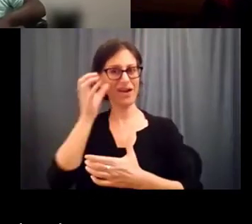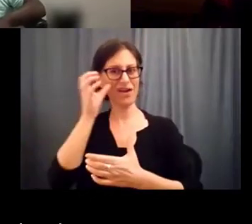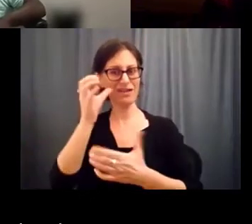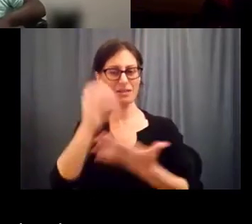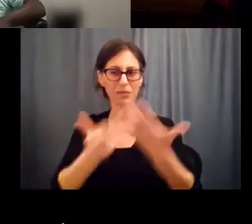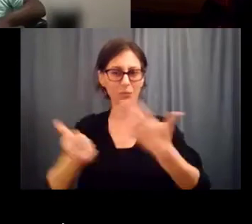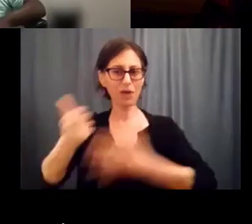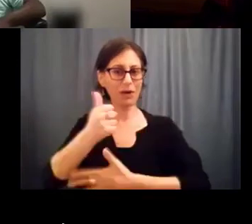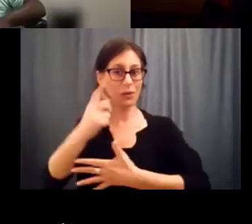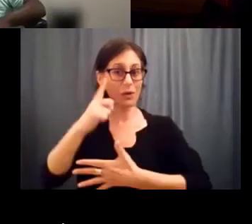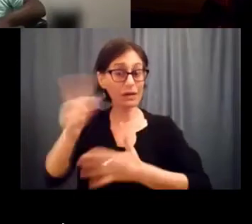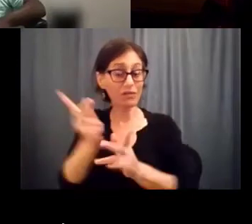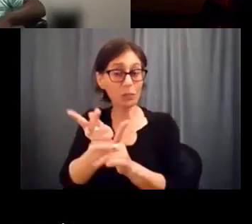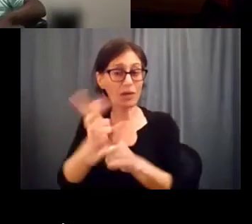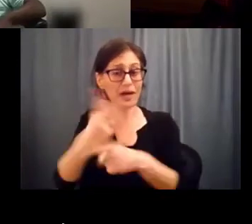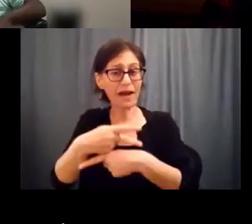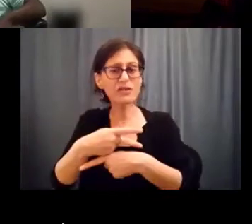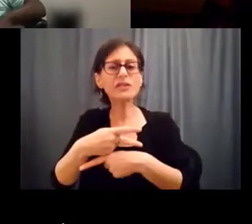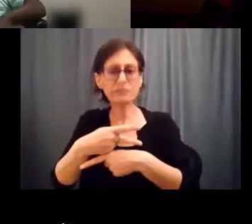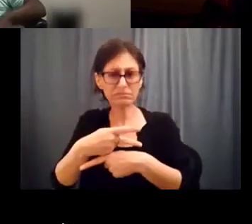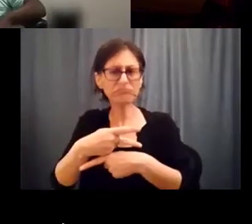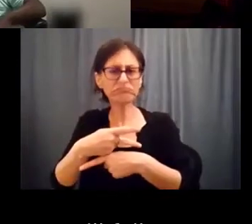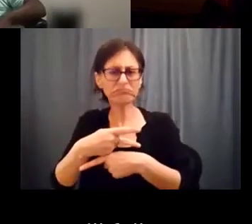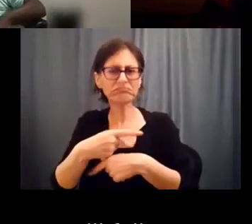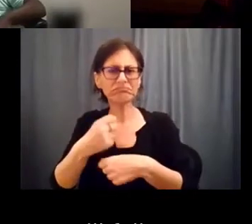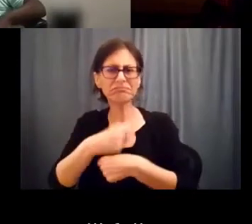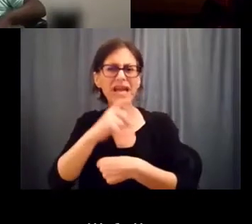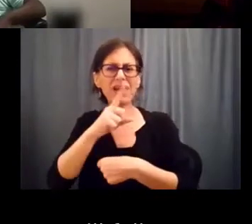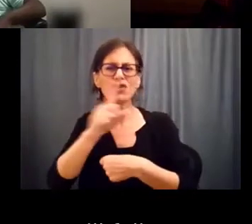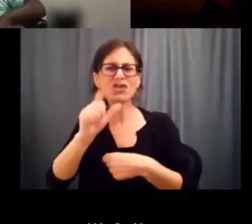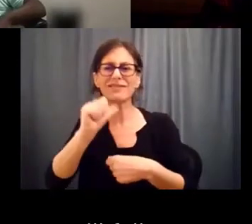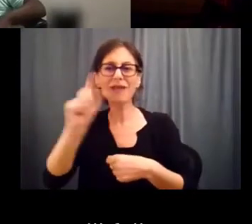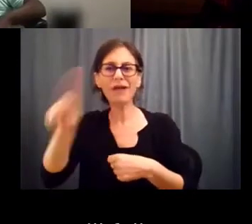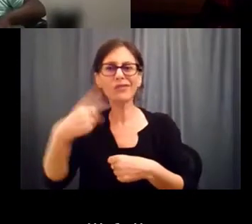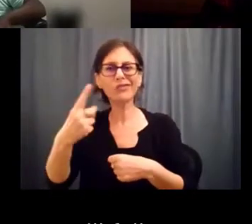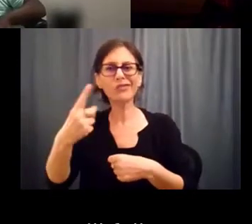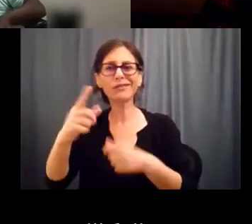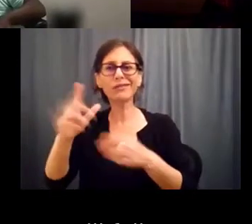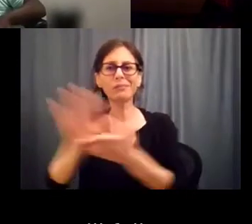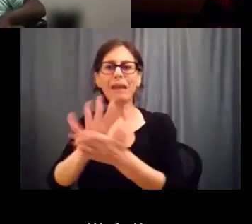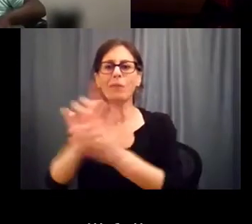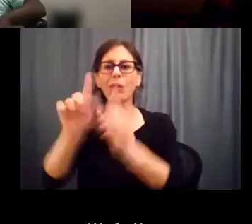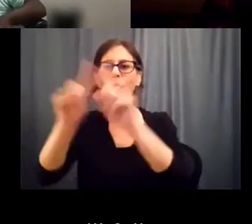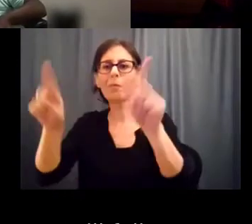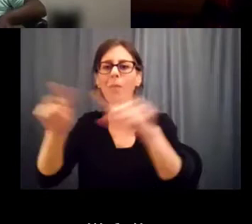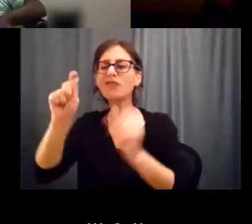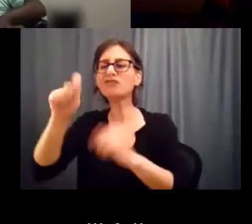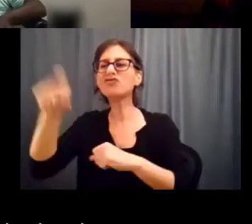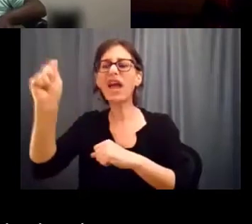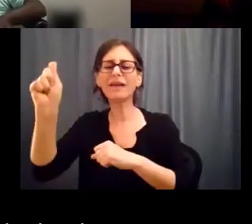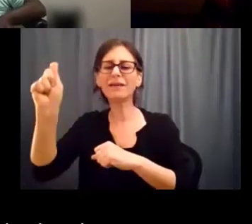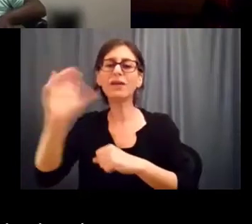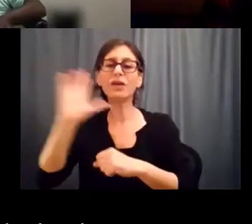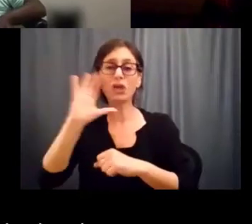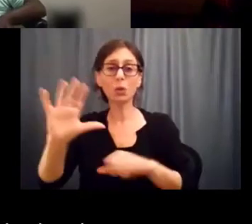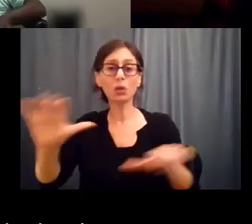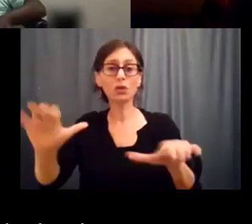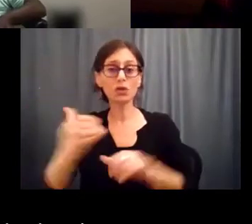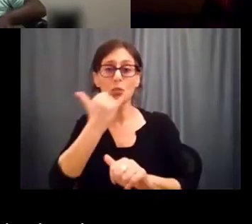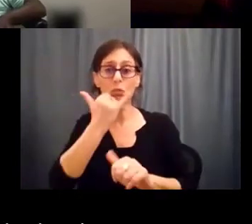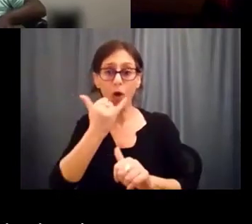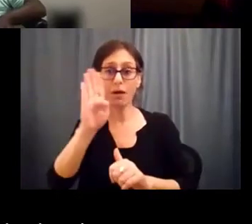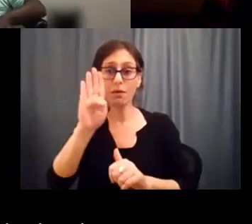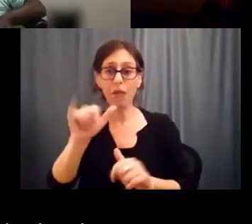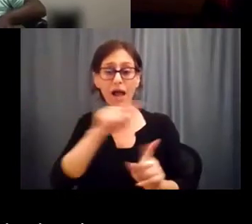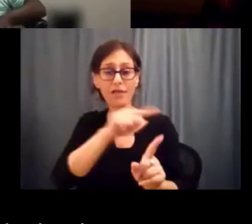to your production, like make sure it's not just a box to check, because you will fail, you know, and you will do wrong by the individuals